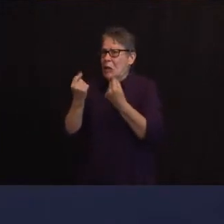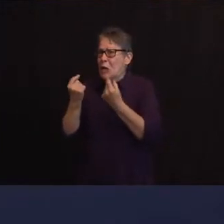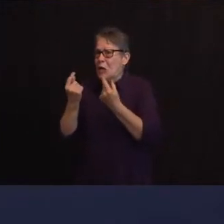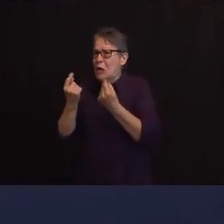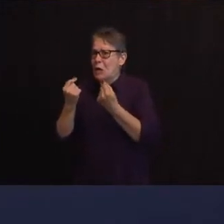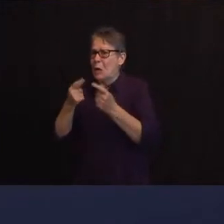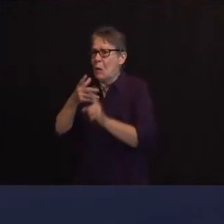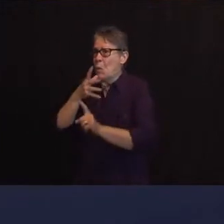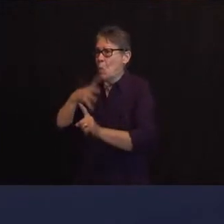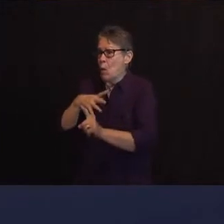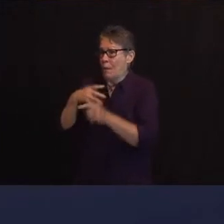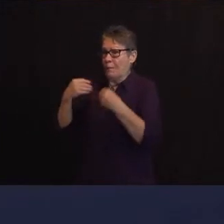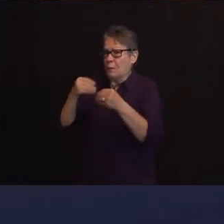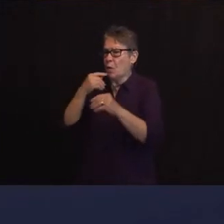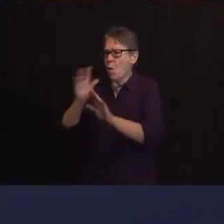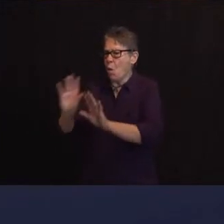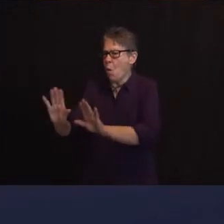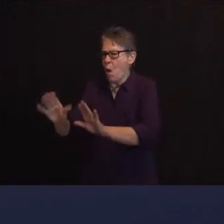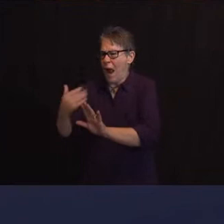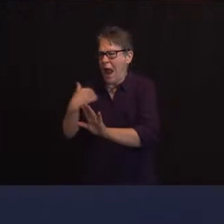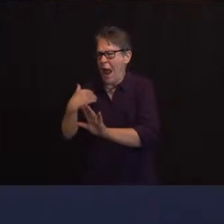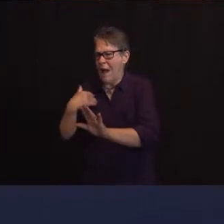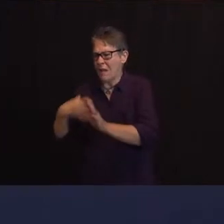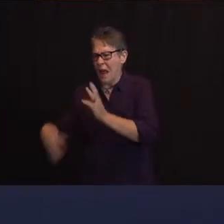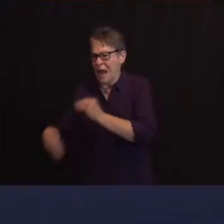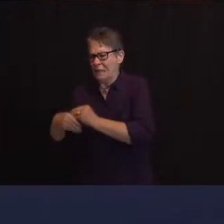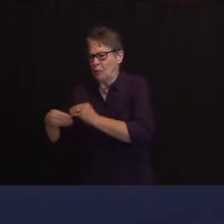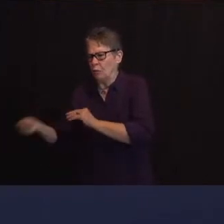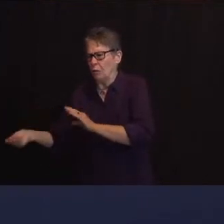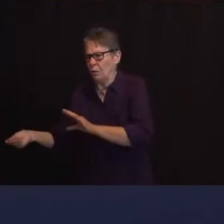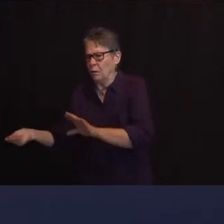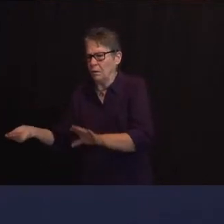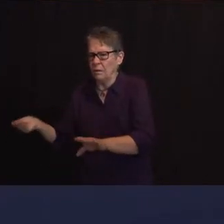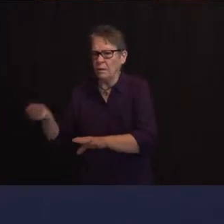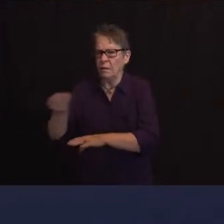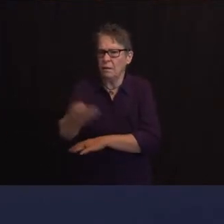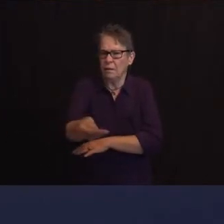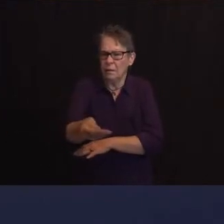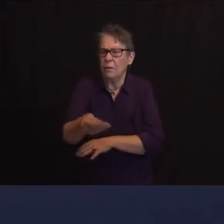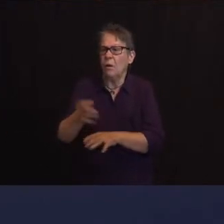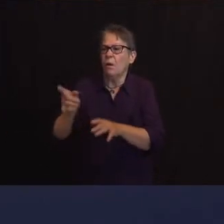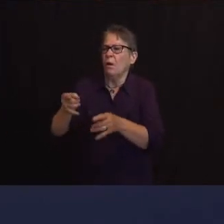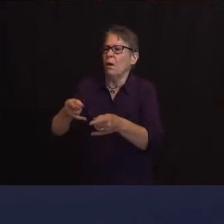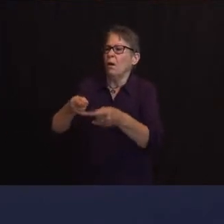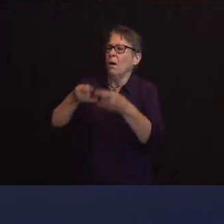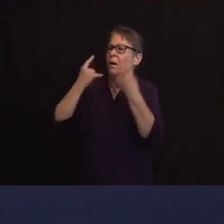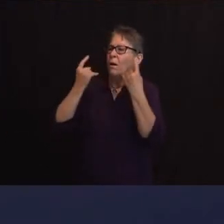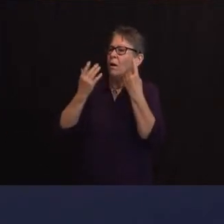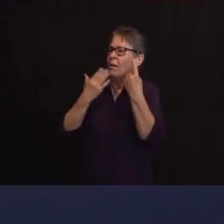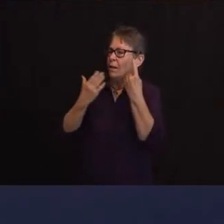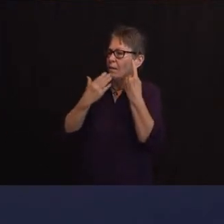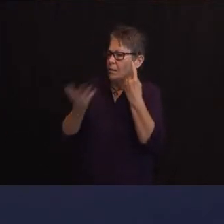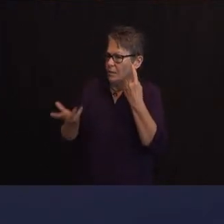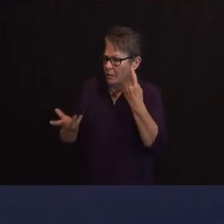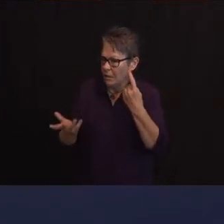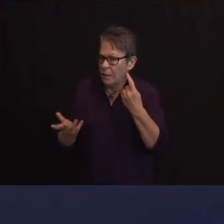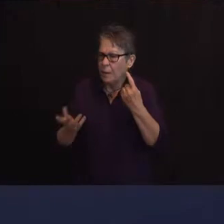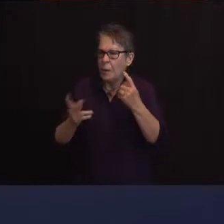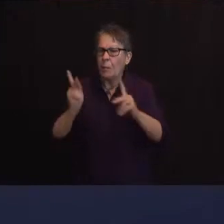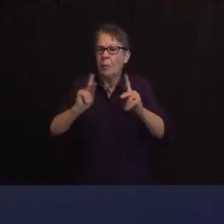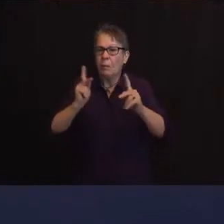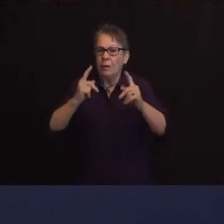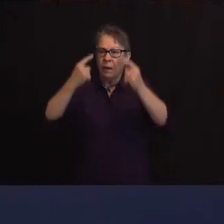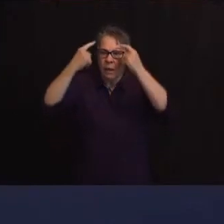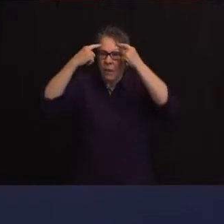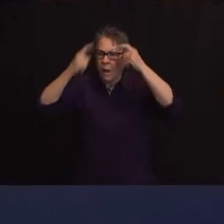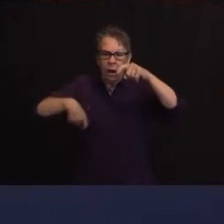surgical masks right here." So I think it's that self-policing, and I also think that our proprietors have